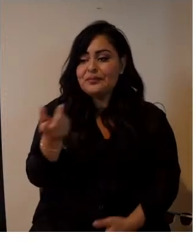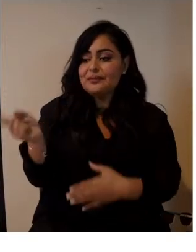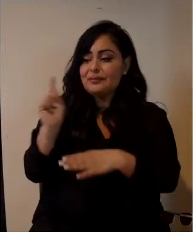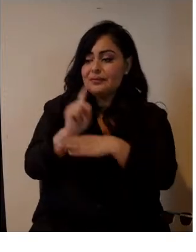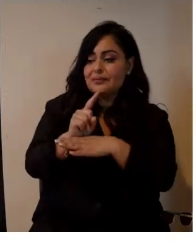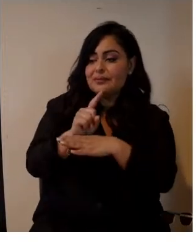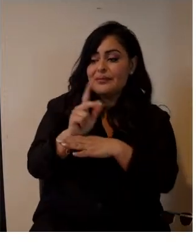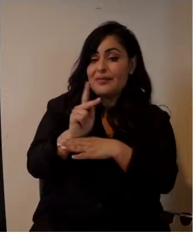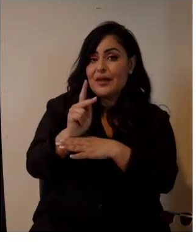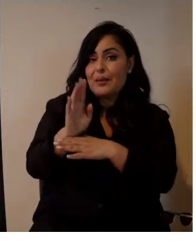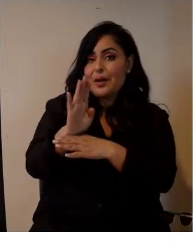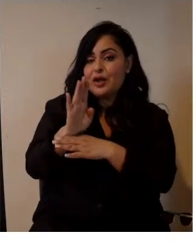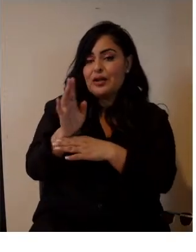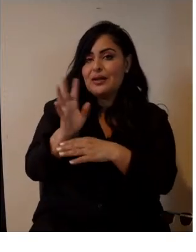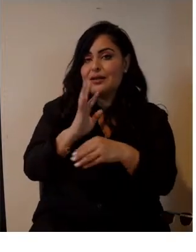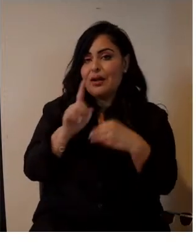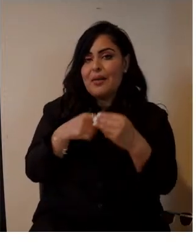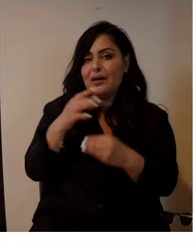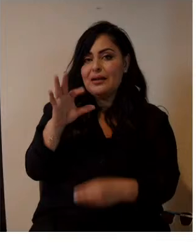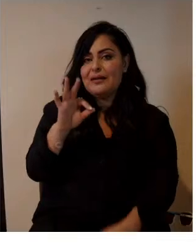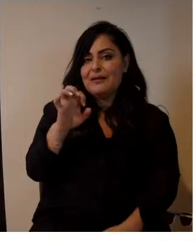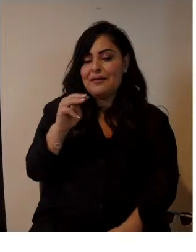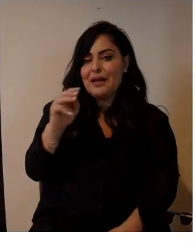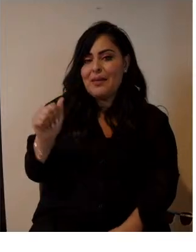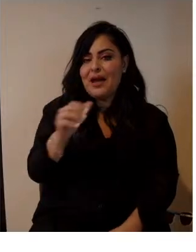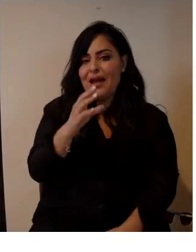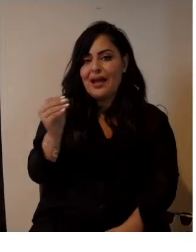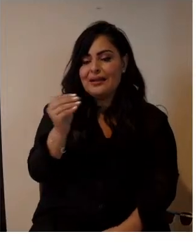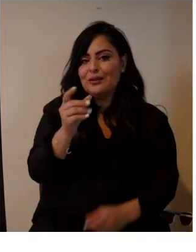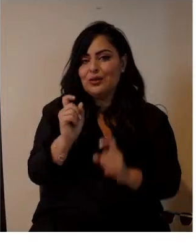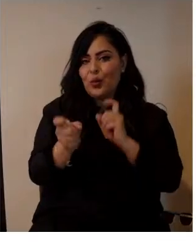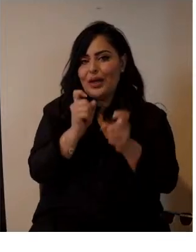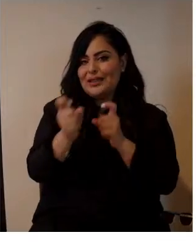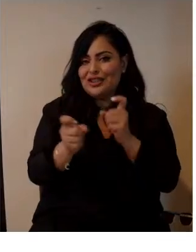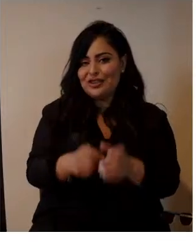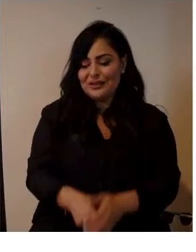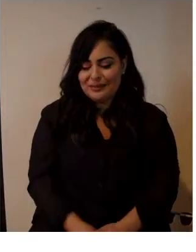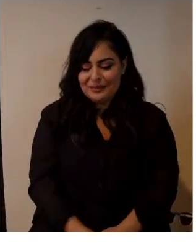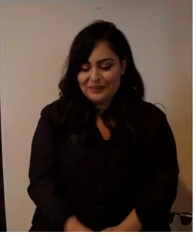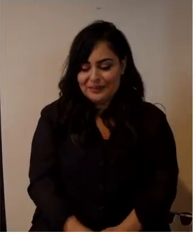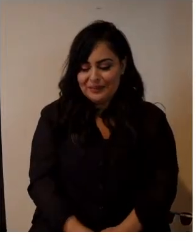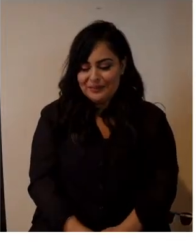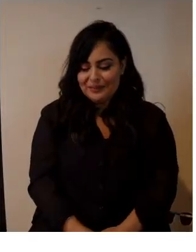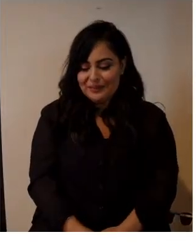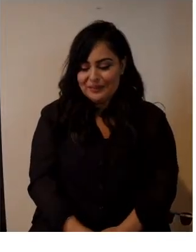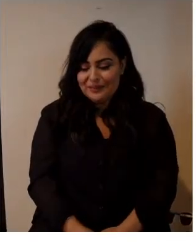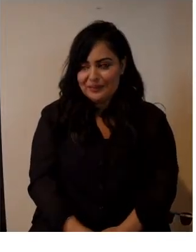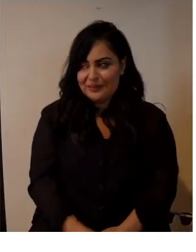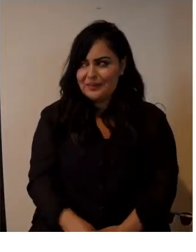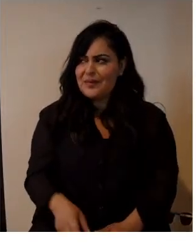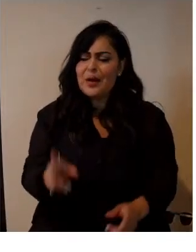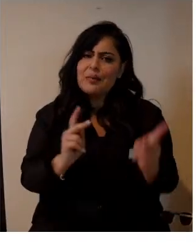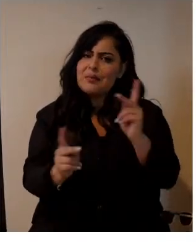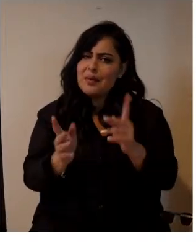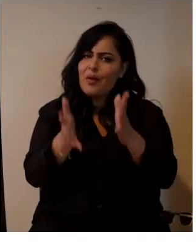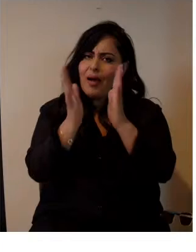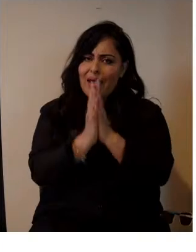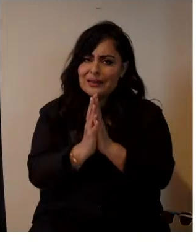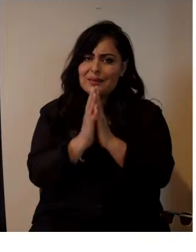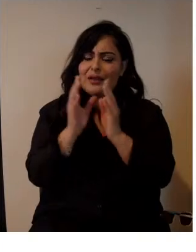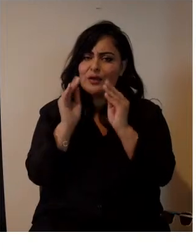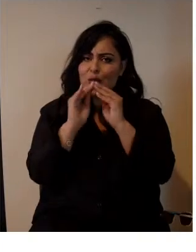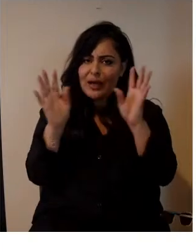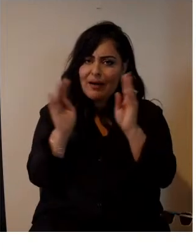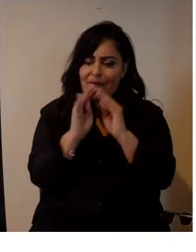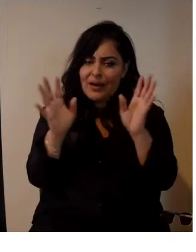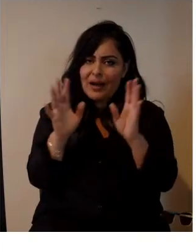Barger to come up and talk about the FEMA and some donations. Yeah, thank you. People are asking about a clarification on what I said